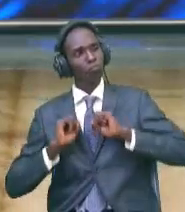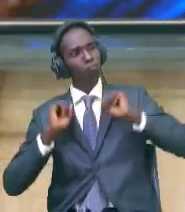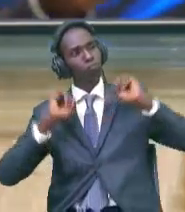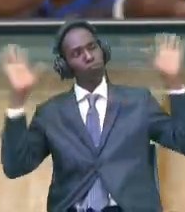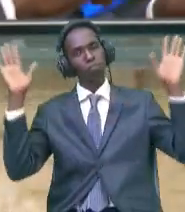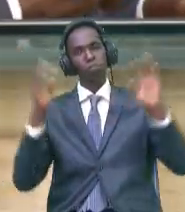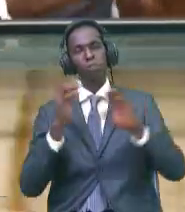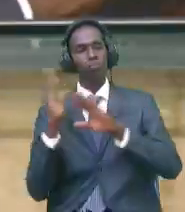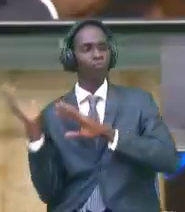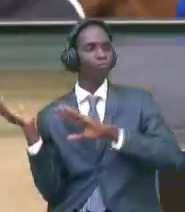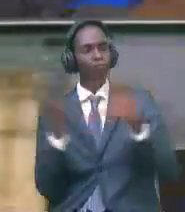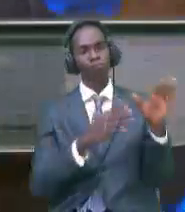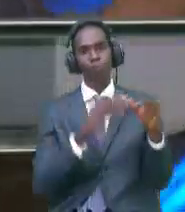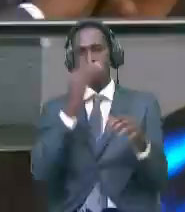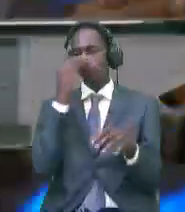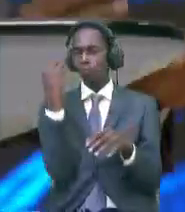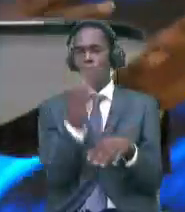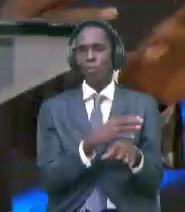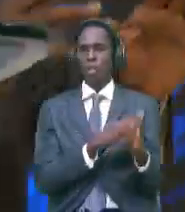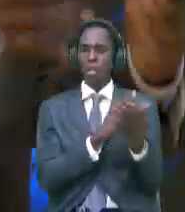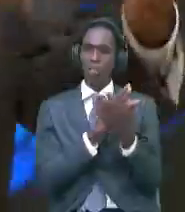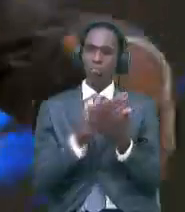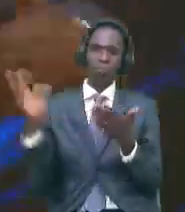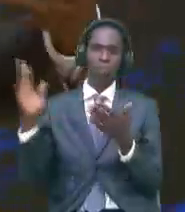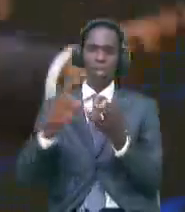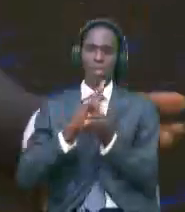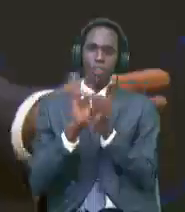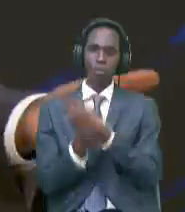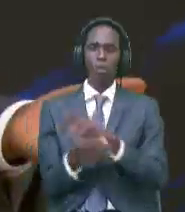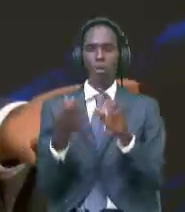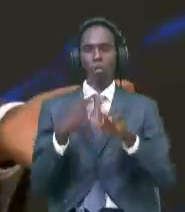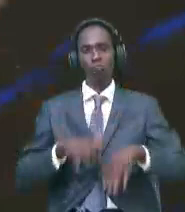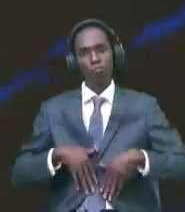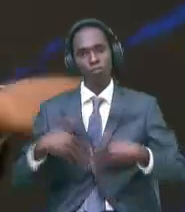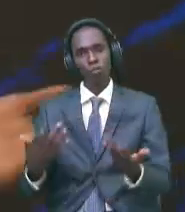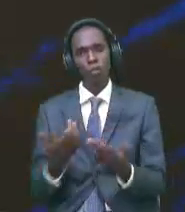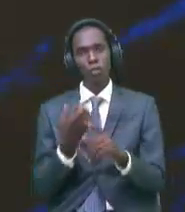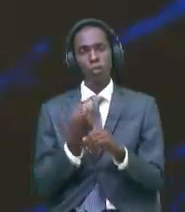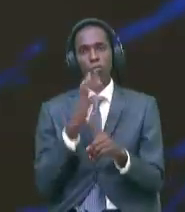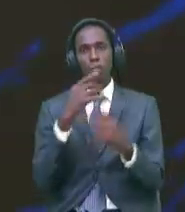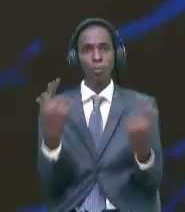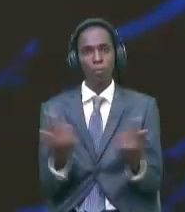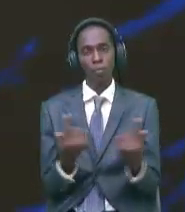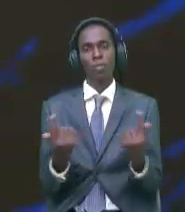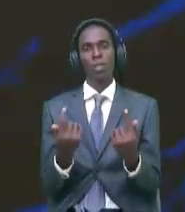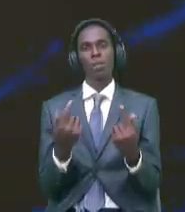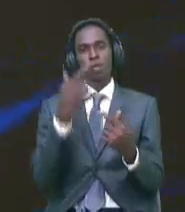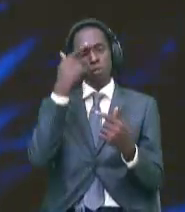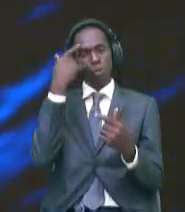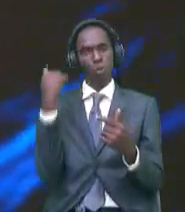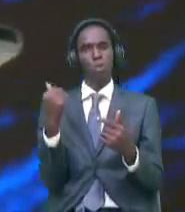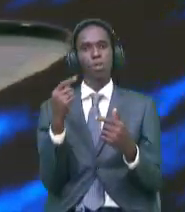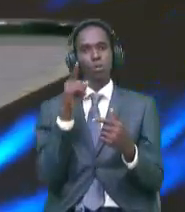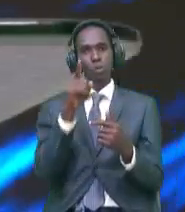and you repent and totally you tell the Lord, I confess because I've been convicted, and now